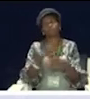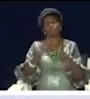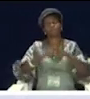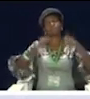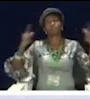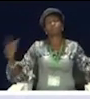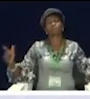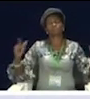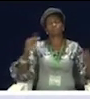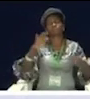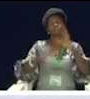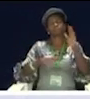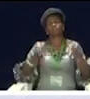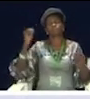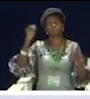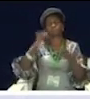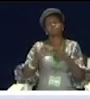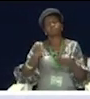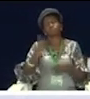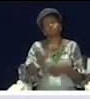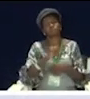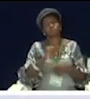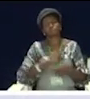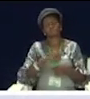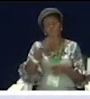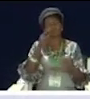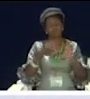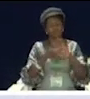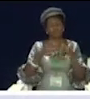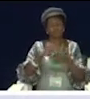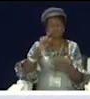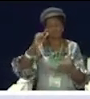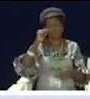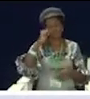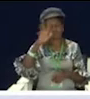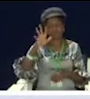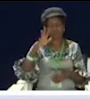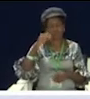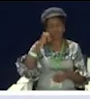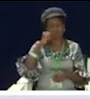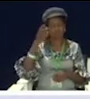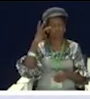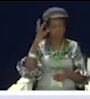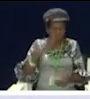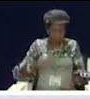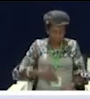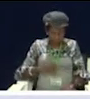step towards them. I will tell you the story of a woman. She was barren.